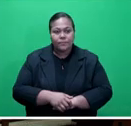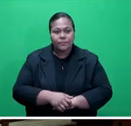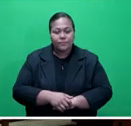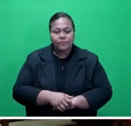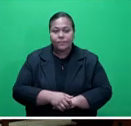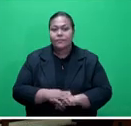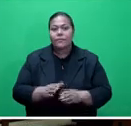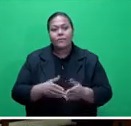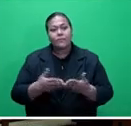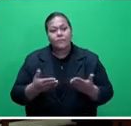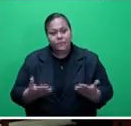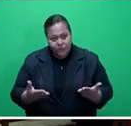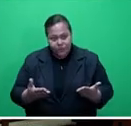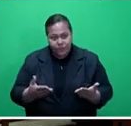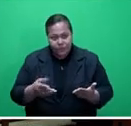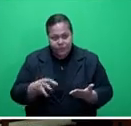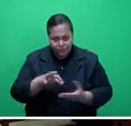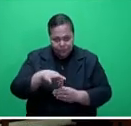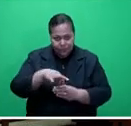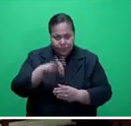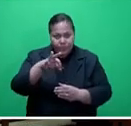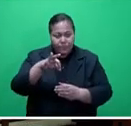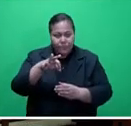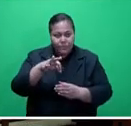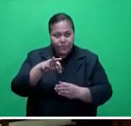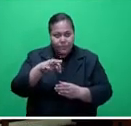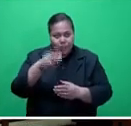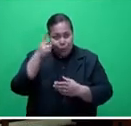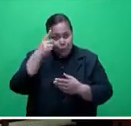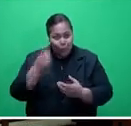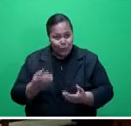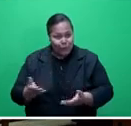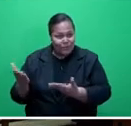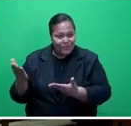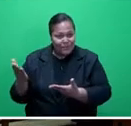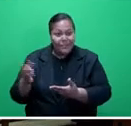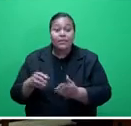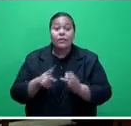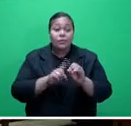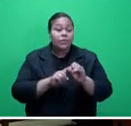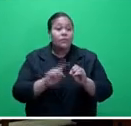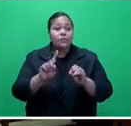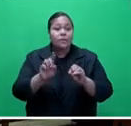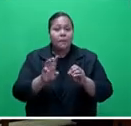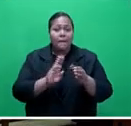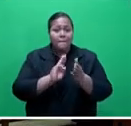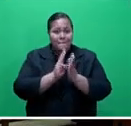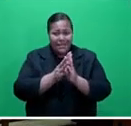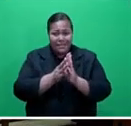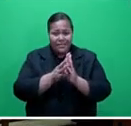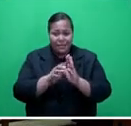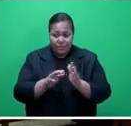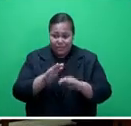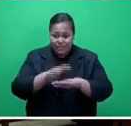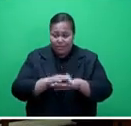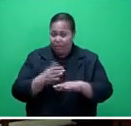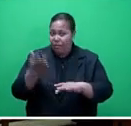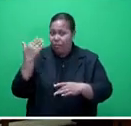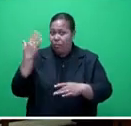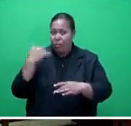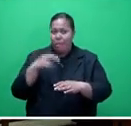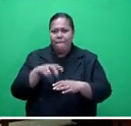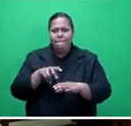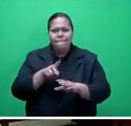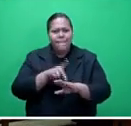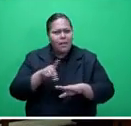will now vote on the motion. The question is that the minutes of the sitting of Parliament held on